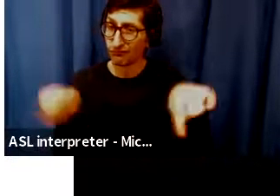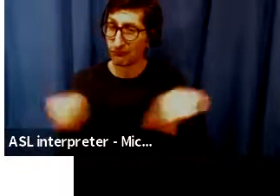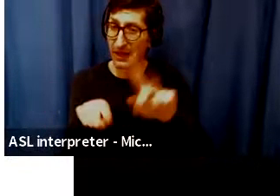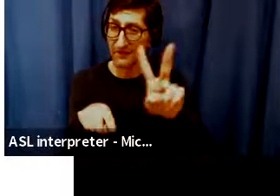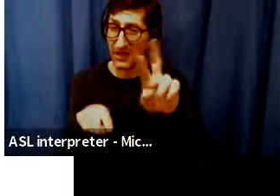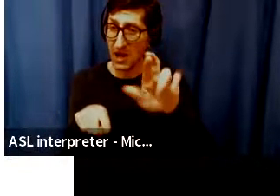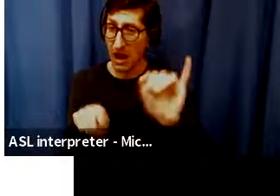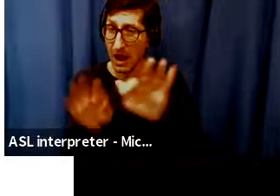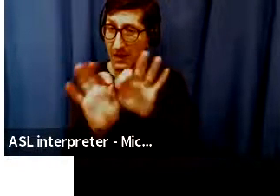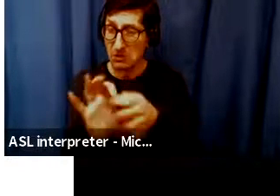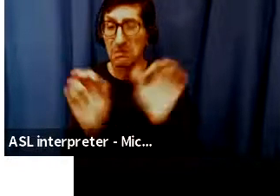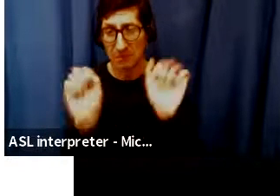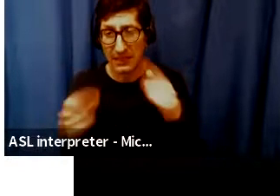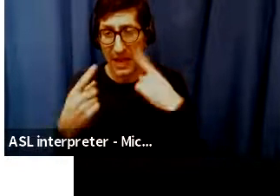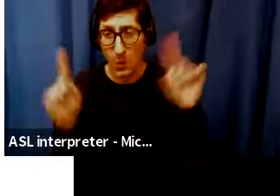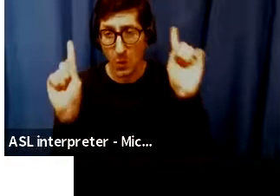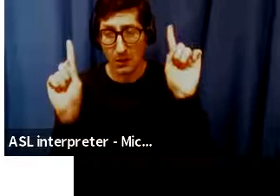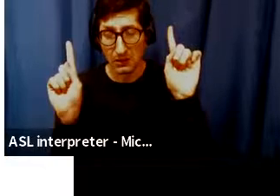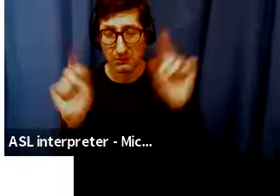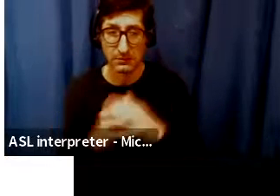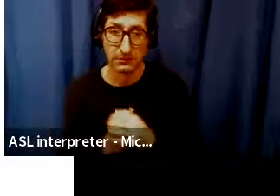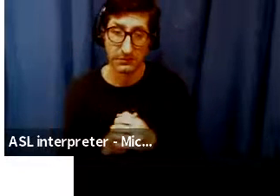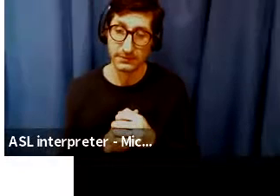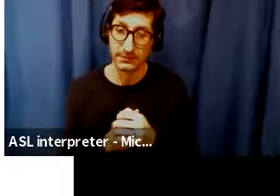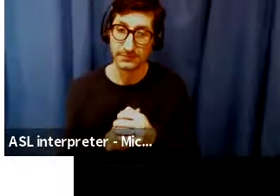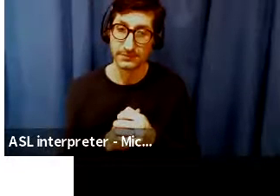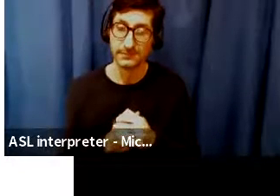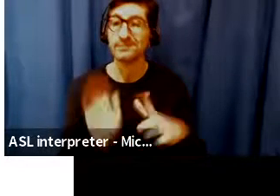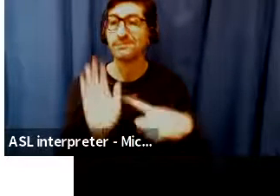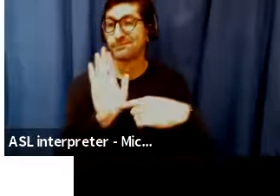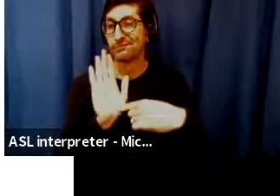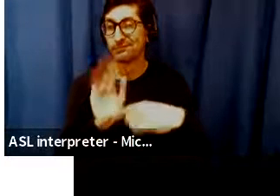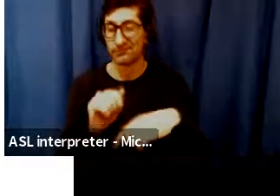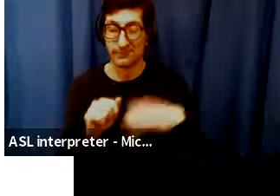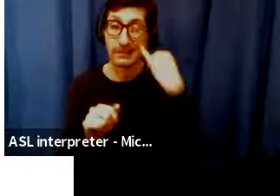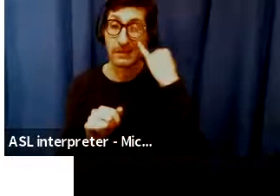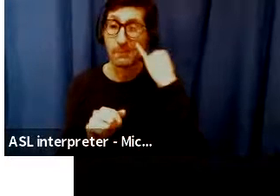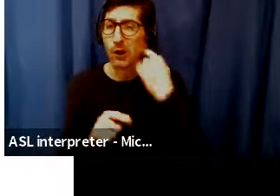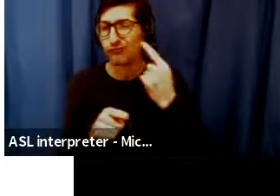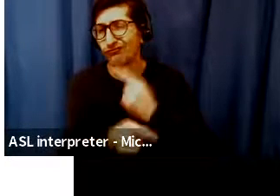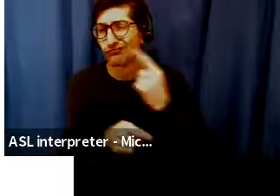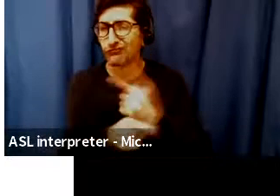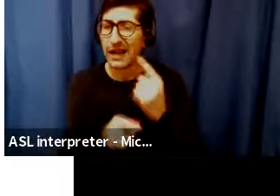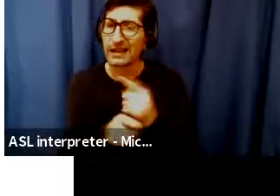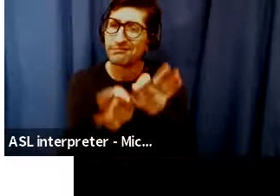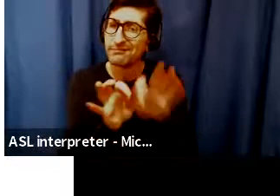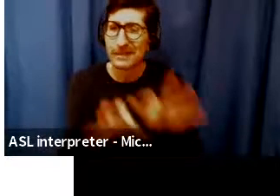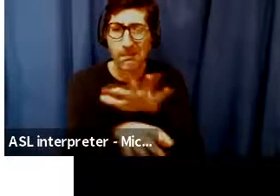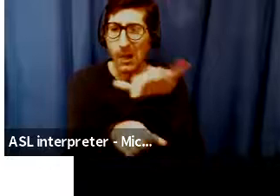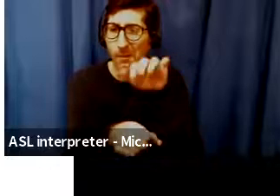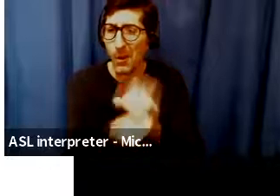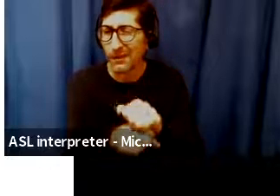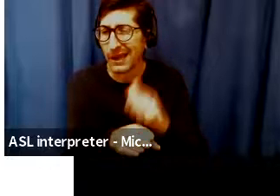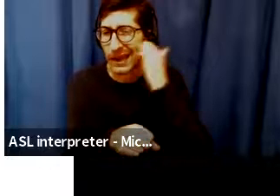So when the appointment is routine, the medical care is routine,